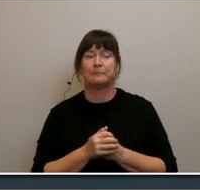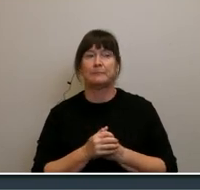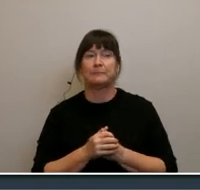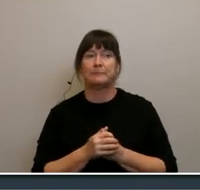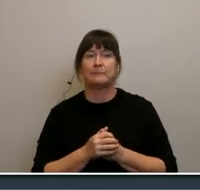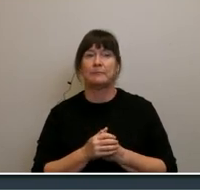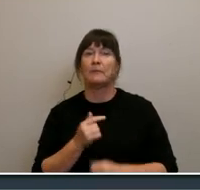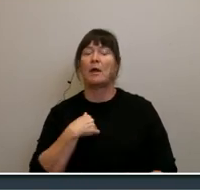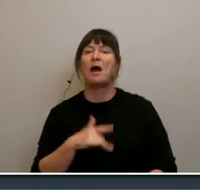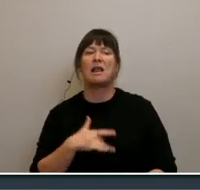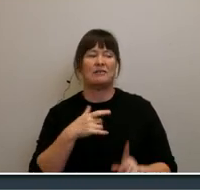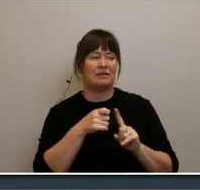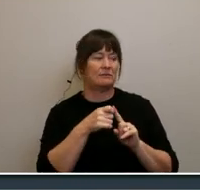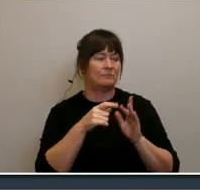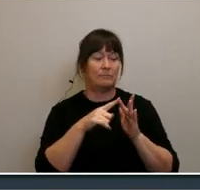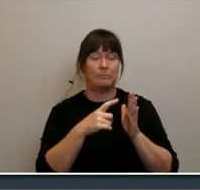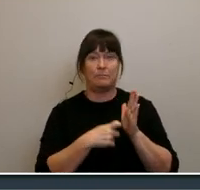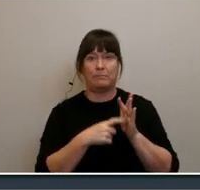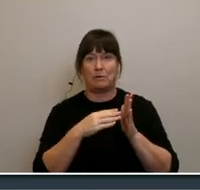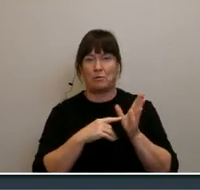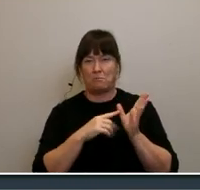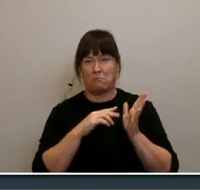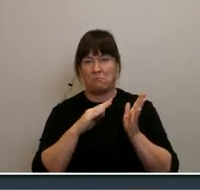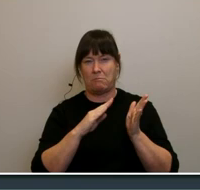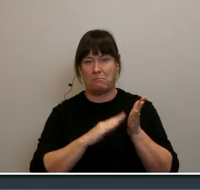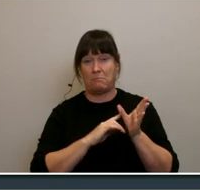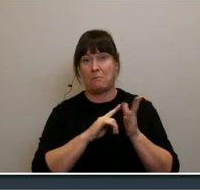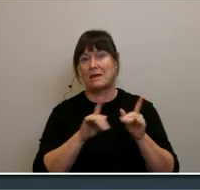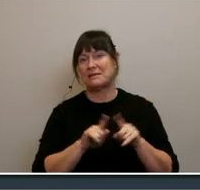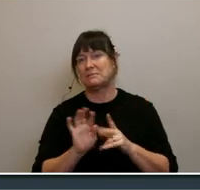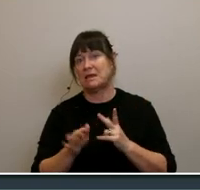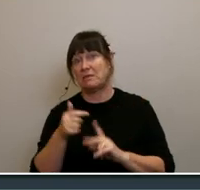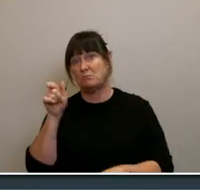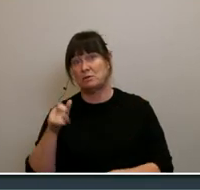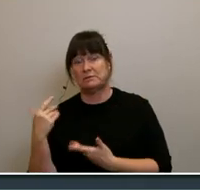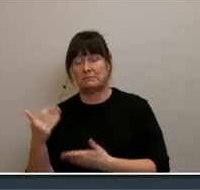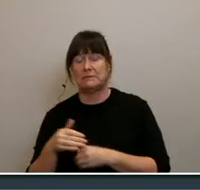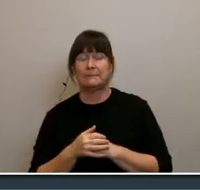do happen to live in Pirimai, like the previous submitter.